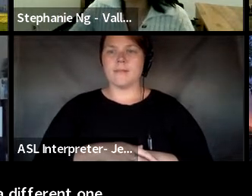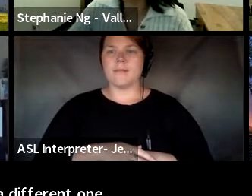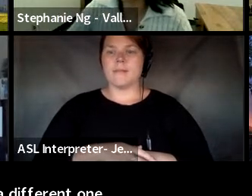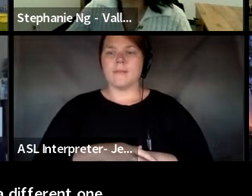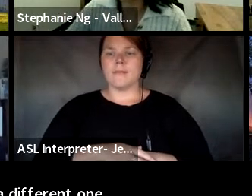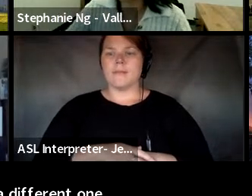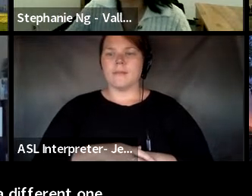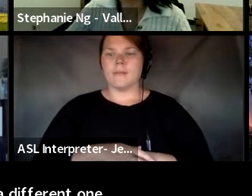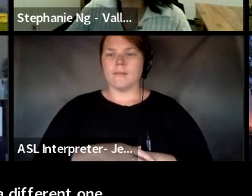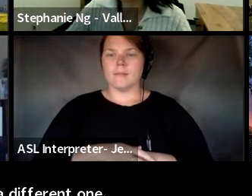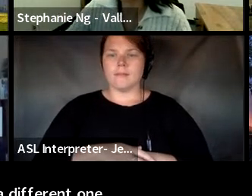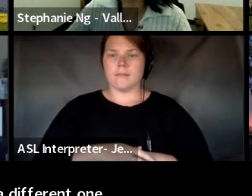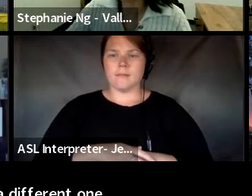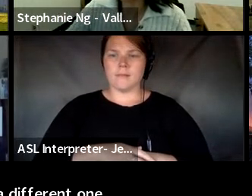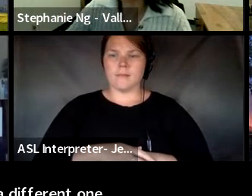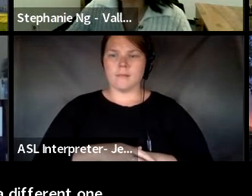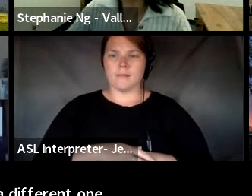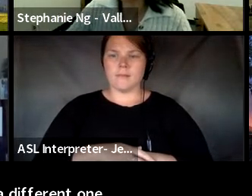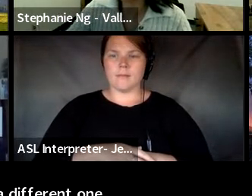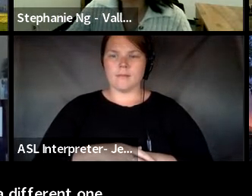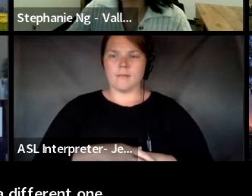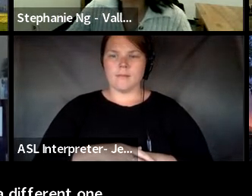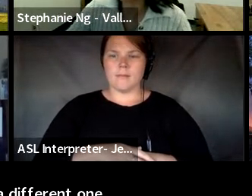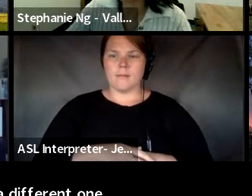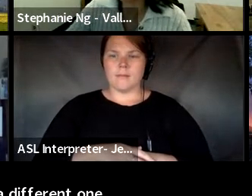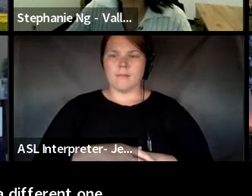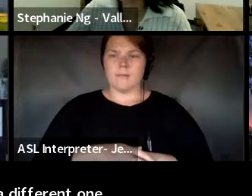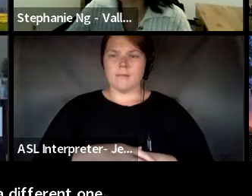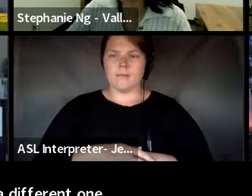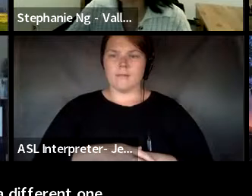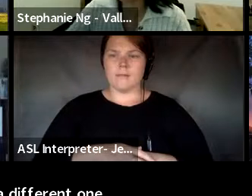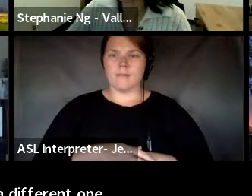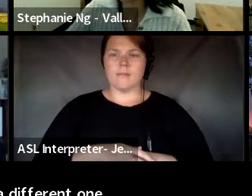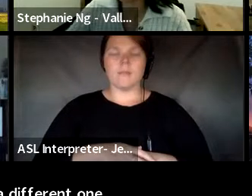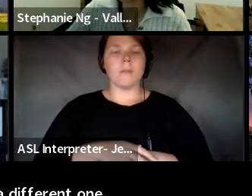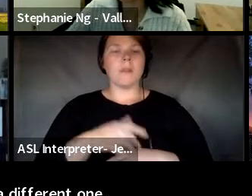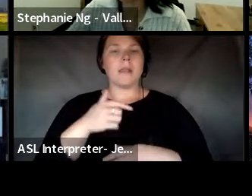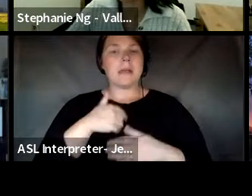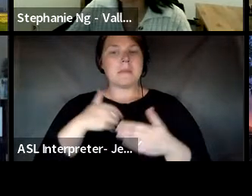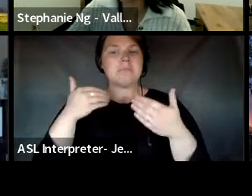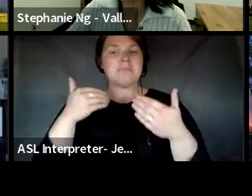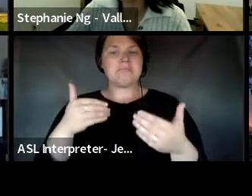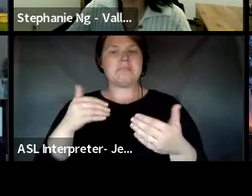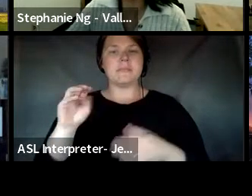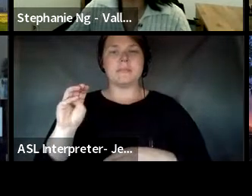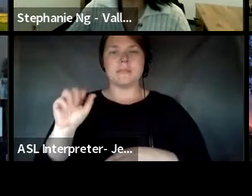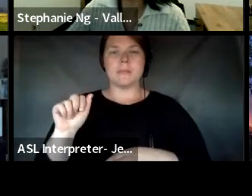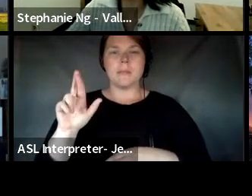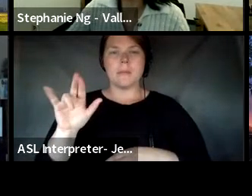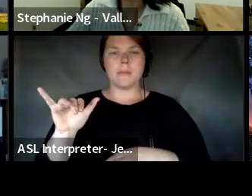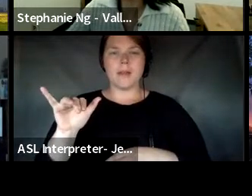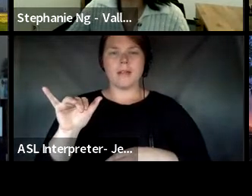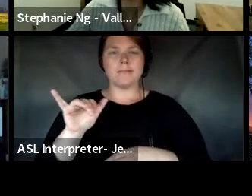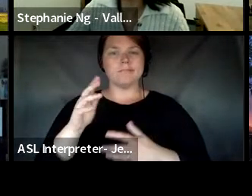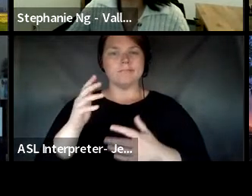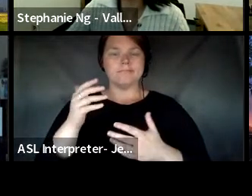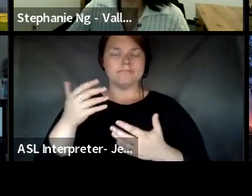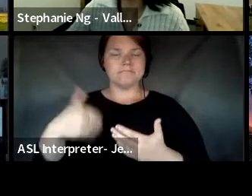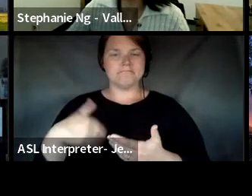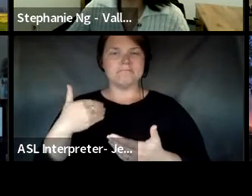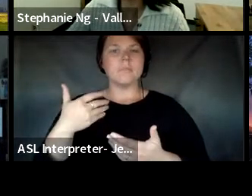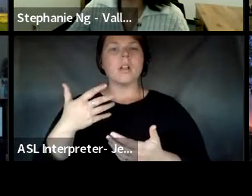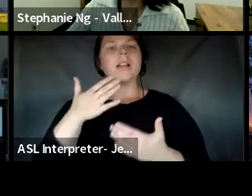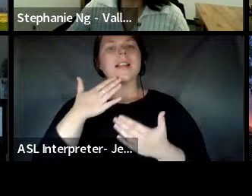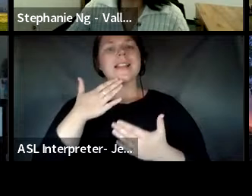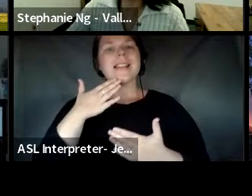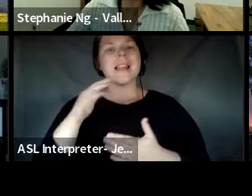So I'm just going to go ahead since Mary since people are silent, and I just want to thank Mary